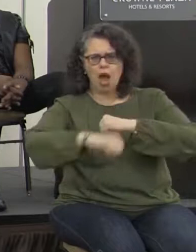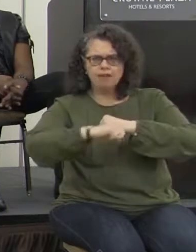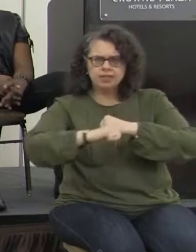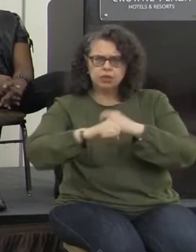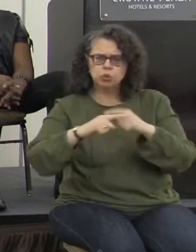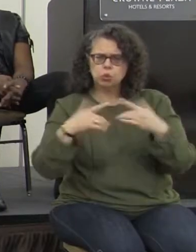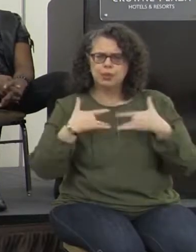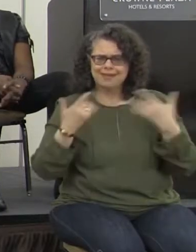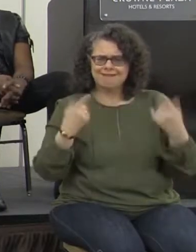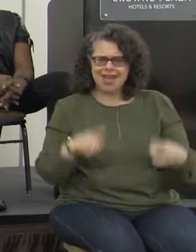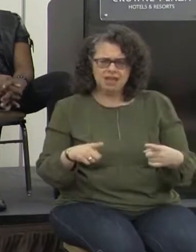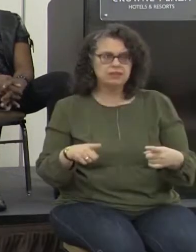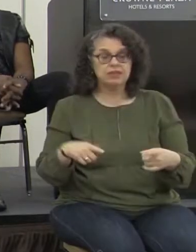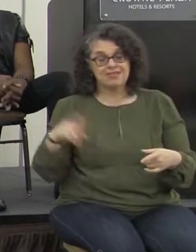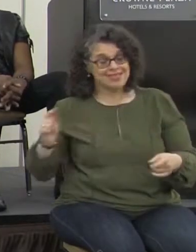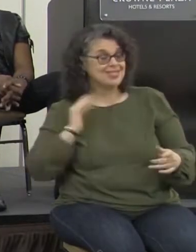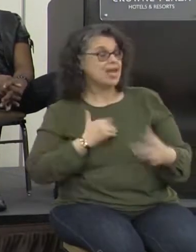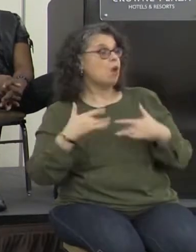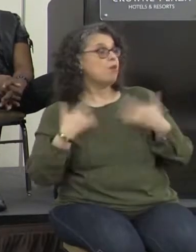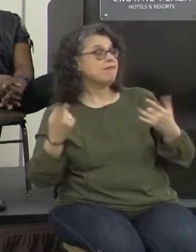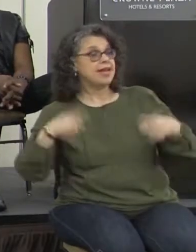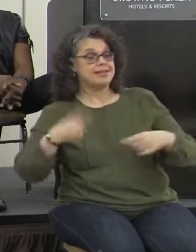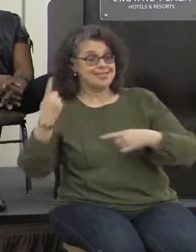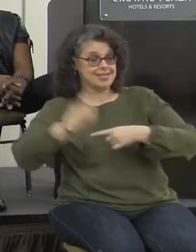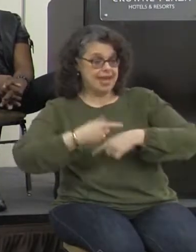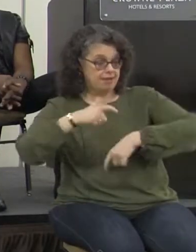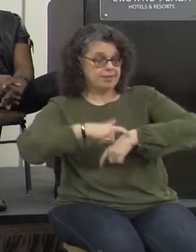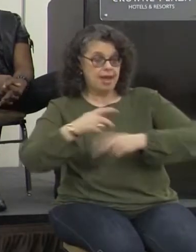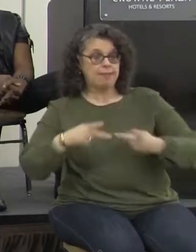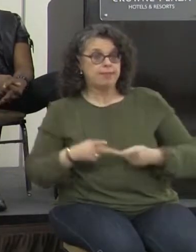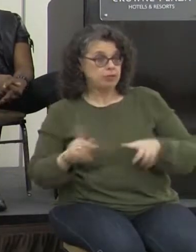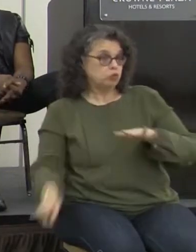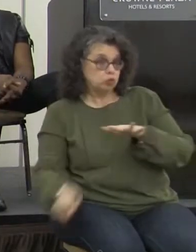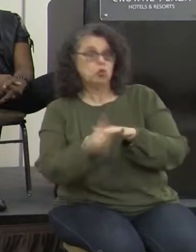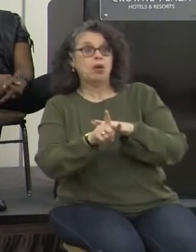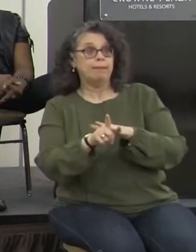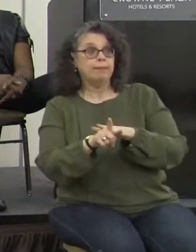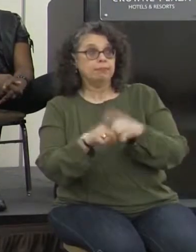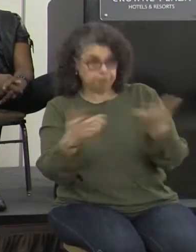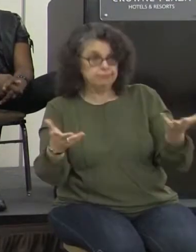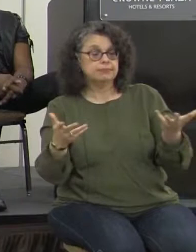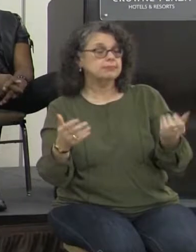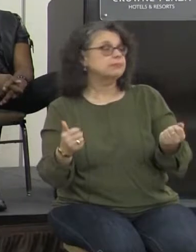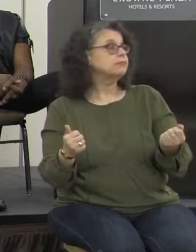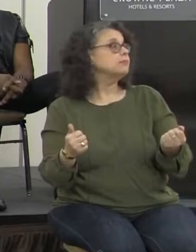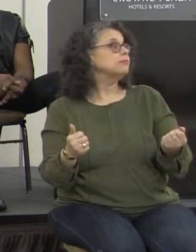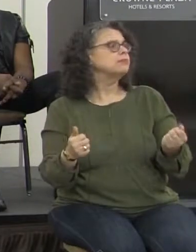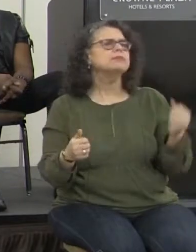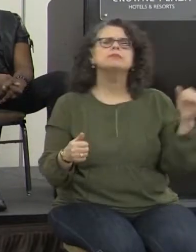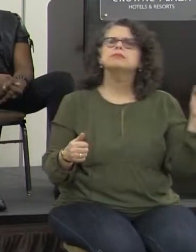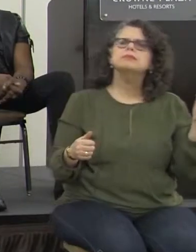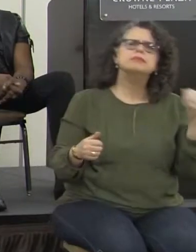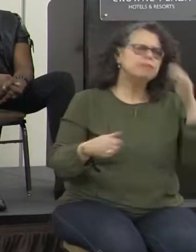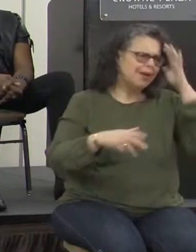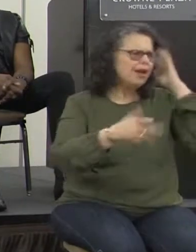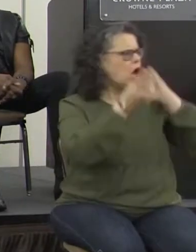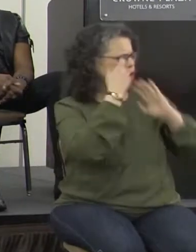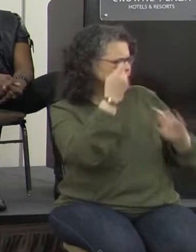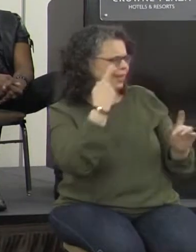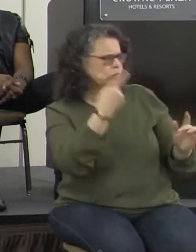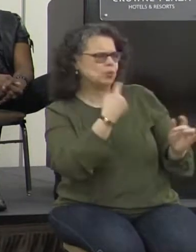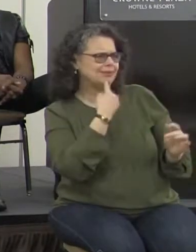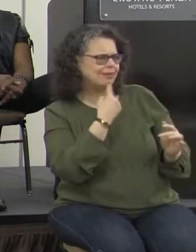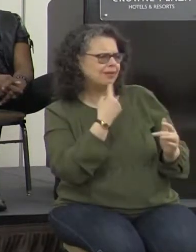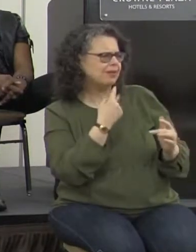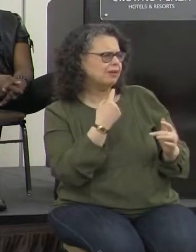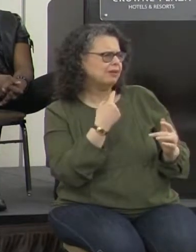event, this is the event, this is the date, time, and place. Show up. But I hear you. I guess it's